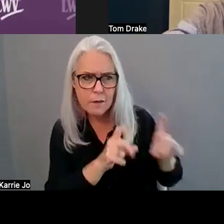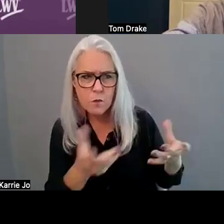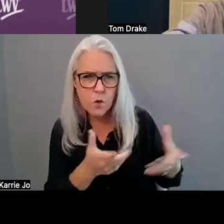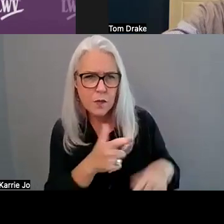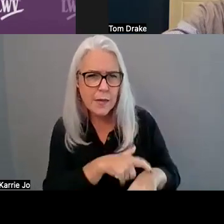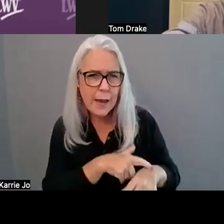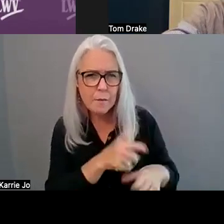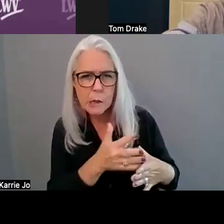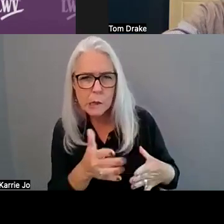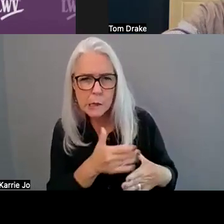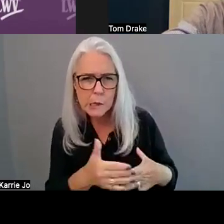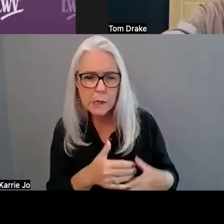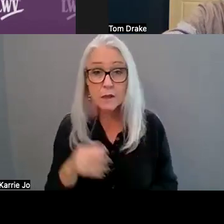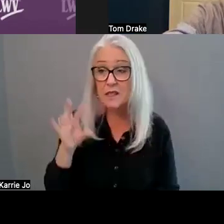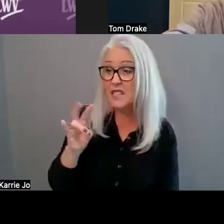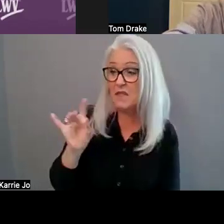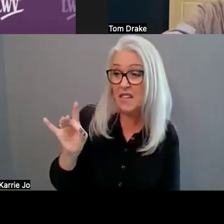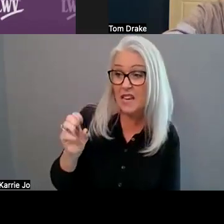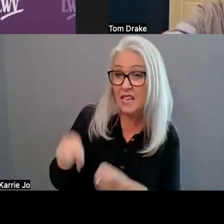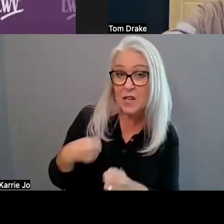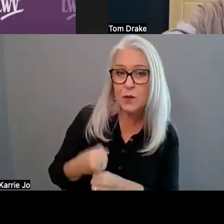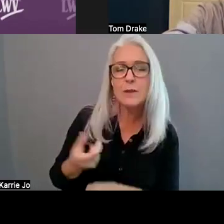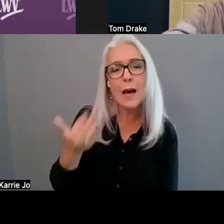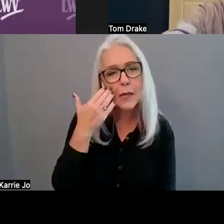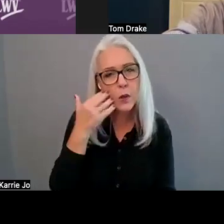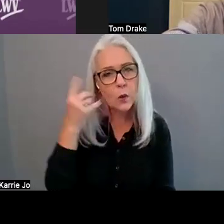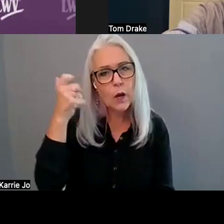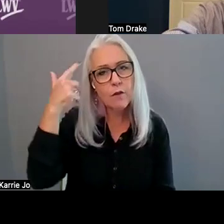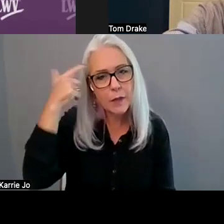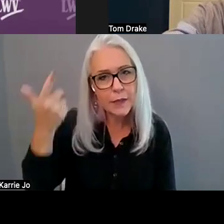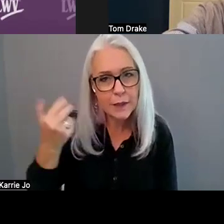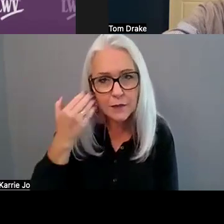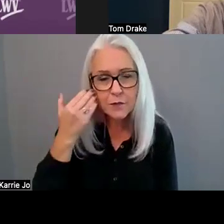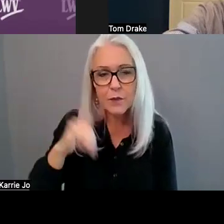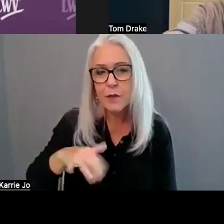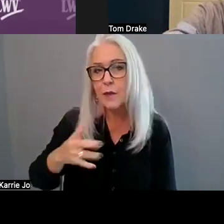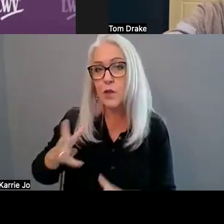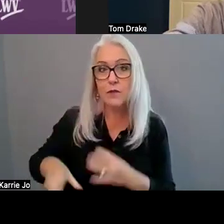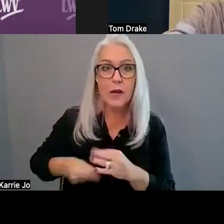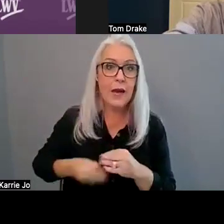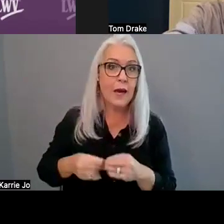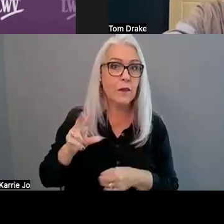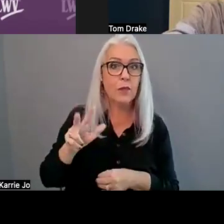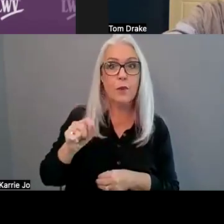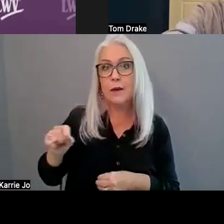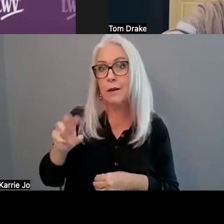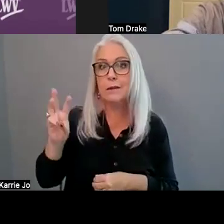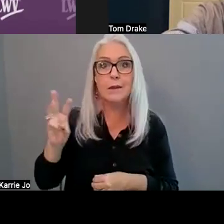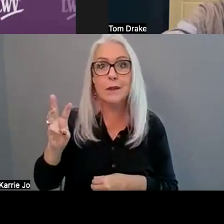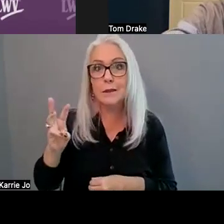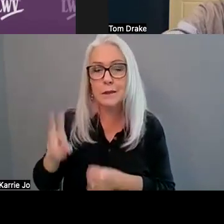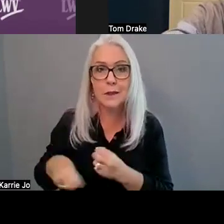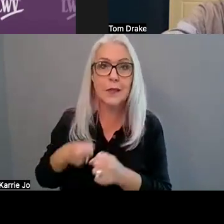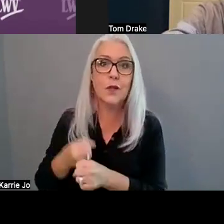here? And they said 7 to 8 years. And I know how government works. If it's years, that add 3 to 6 more years. If it's months, always add 3 to 6